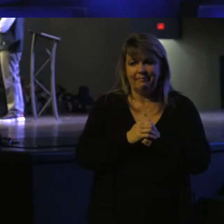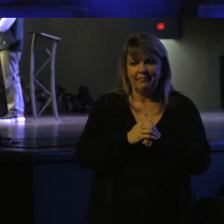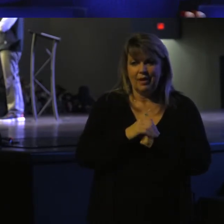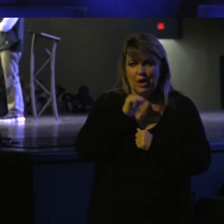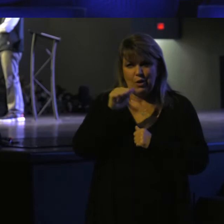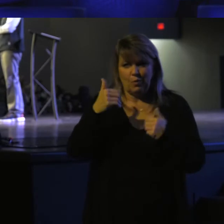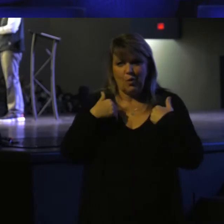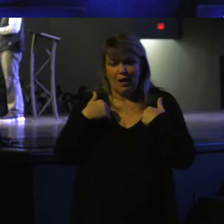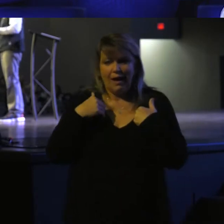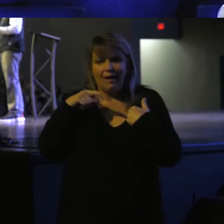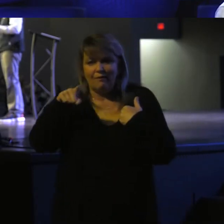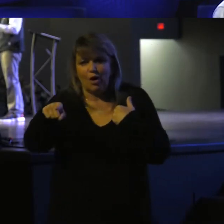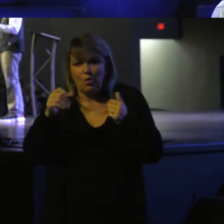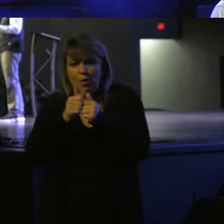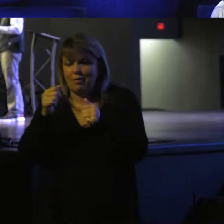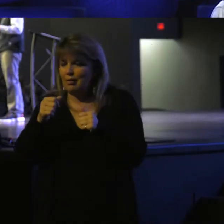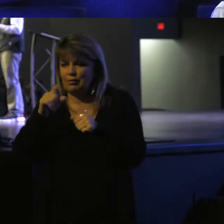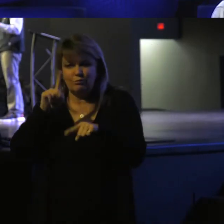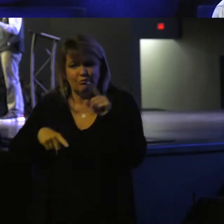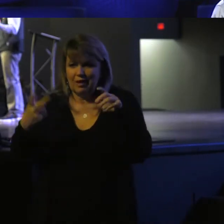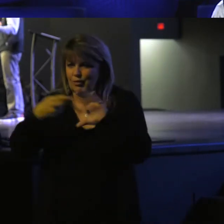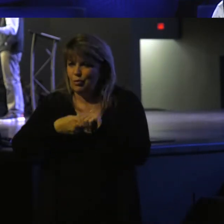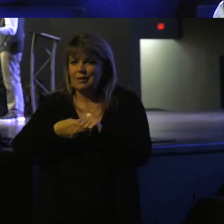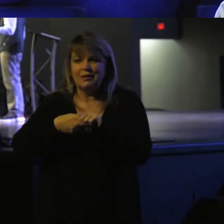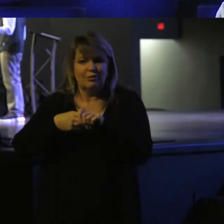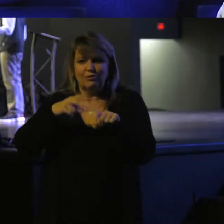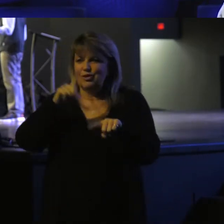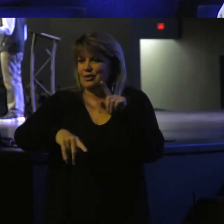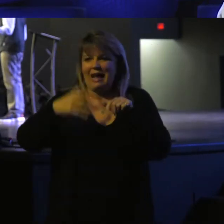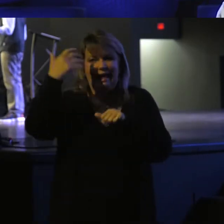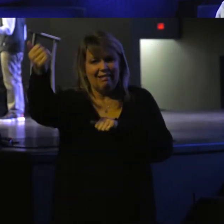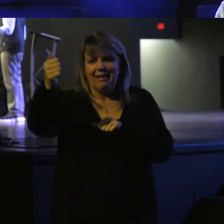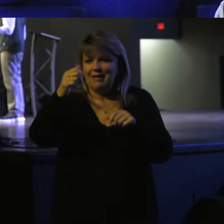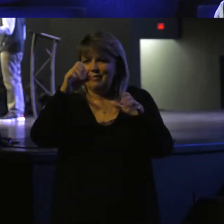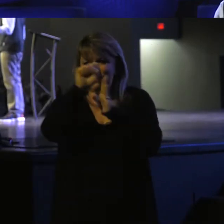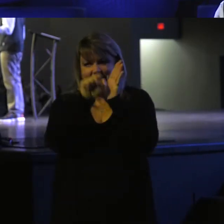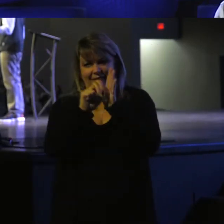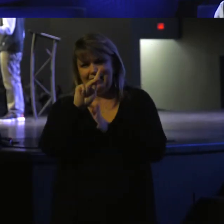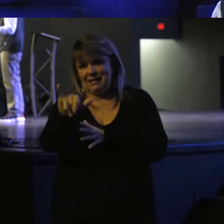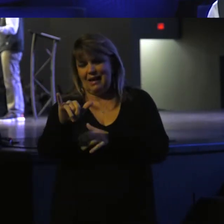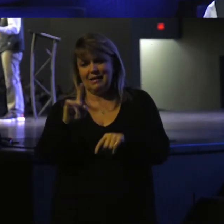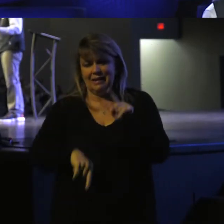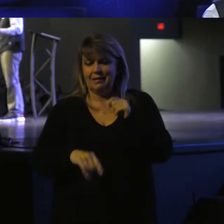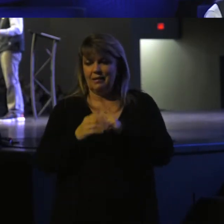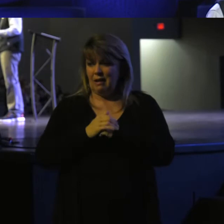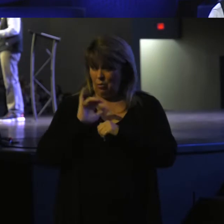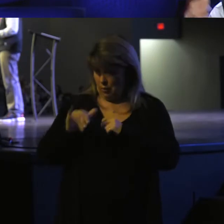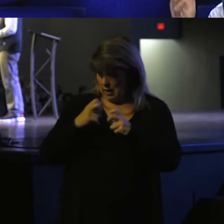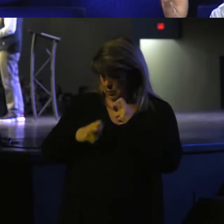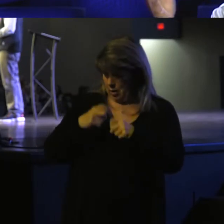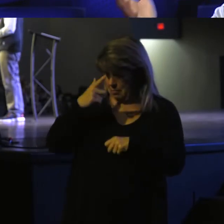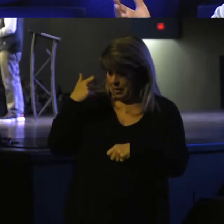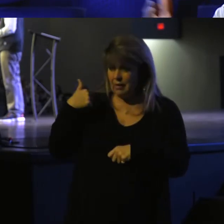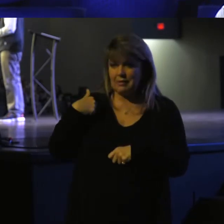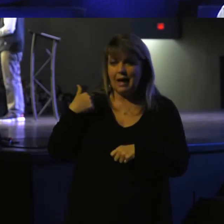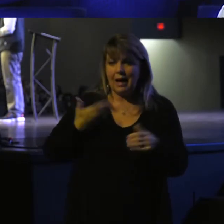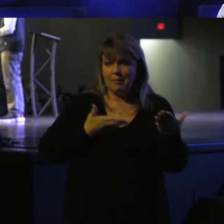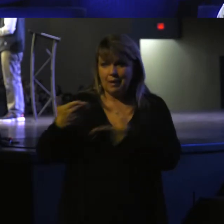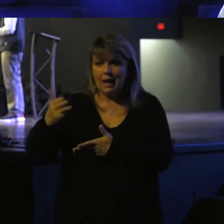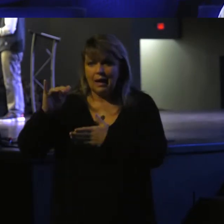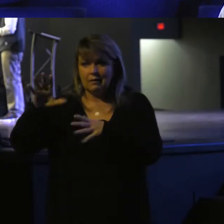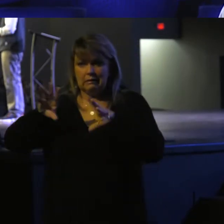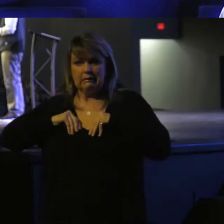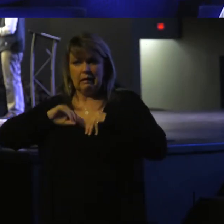you won't have Lily with you if you move. She's a ward of the state. She can't live out of the state. I said, well, that's a problem because I'm taking the